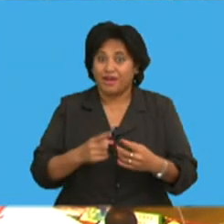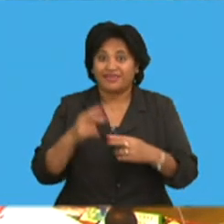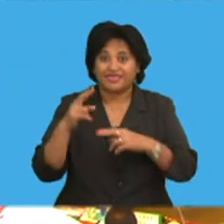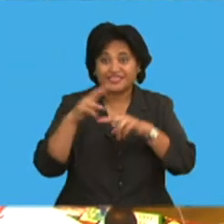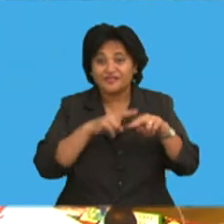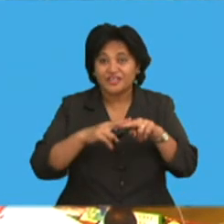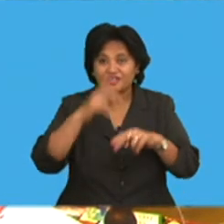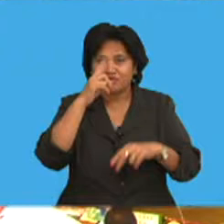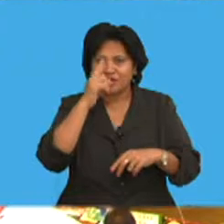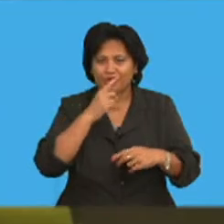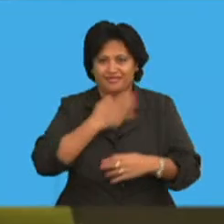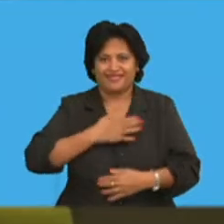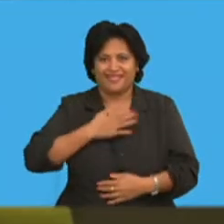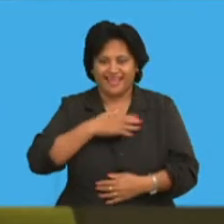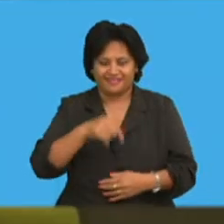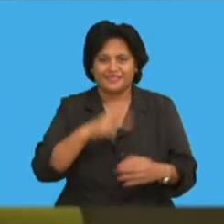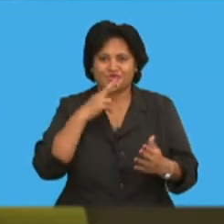Yeah. So